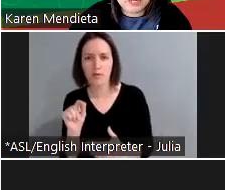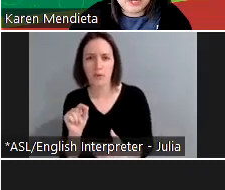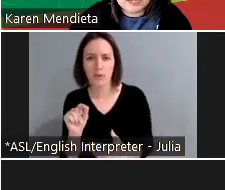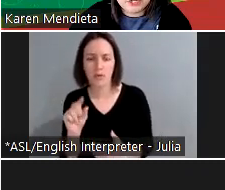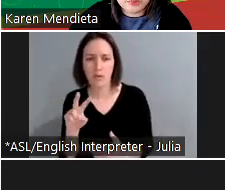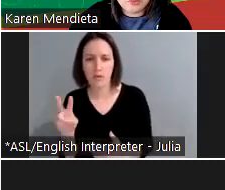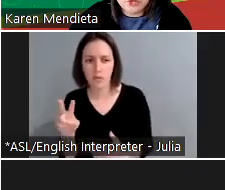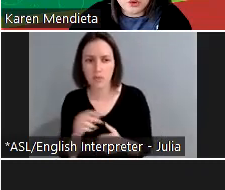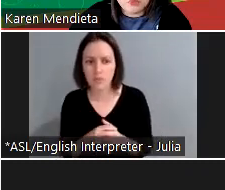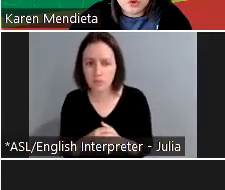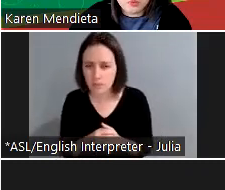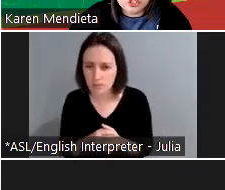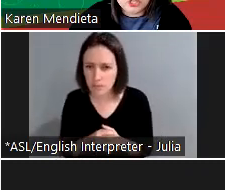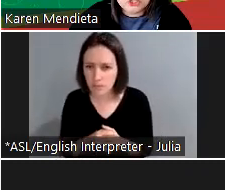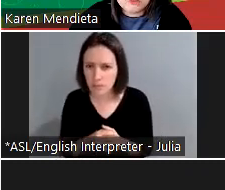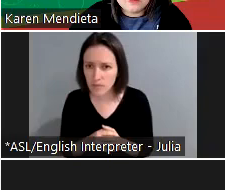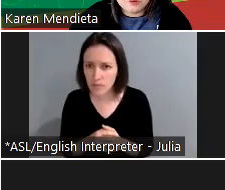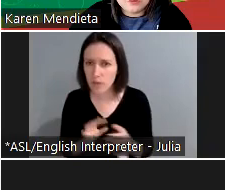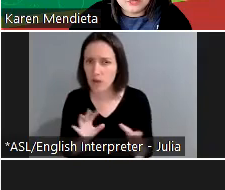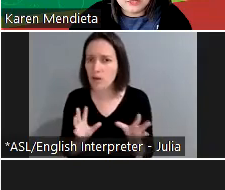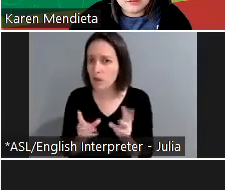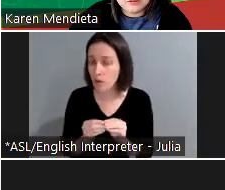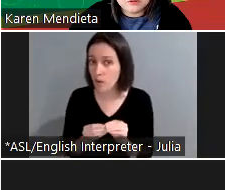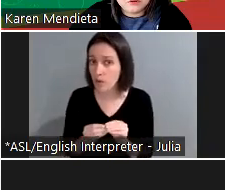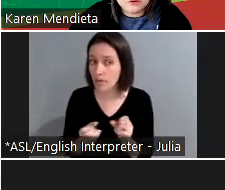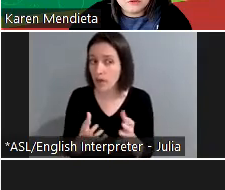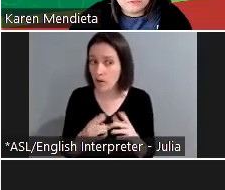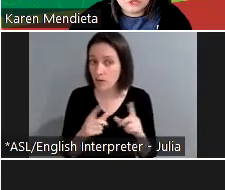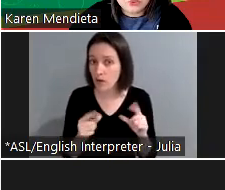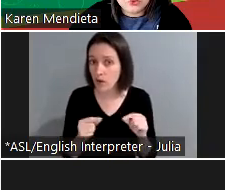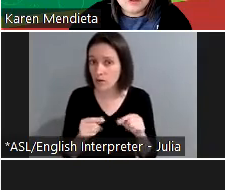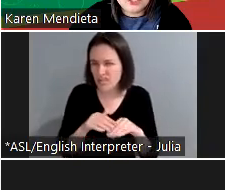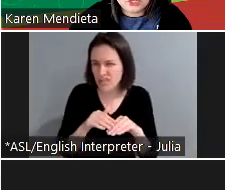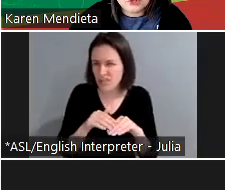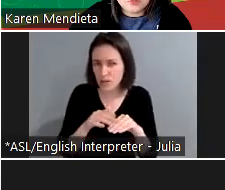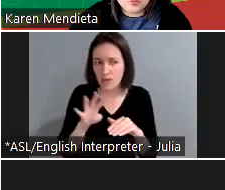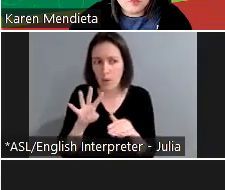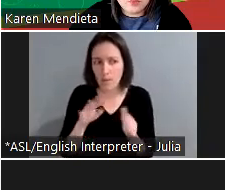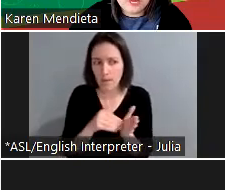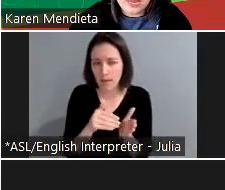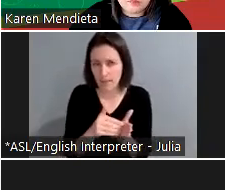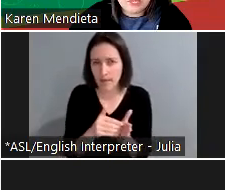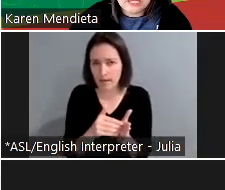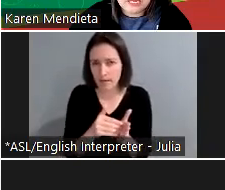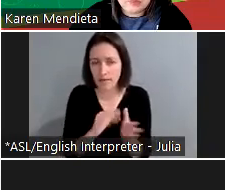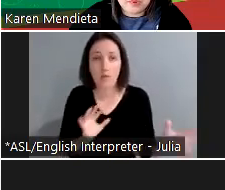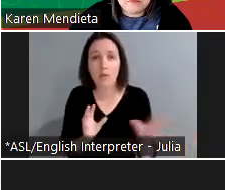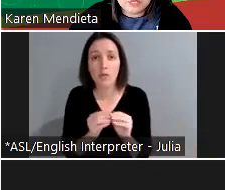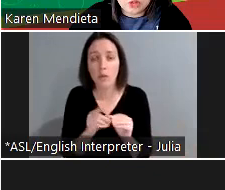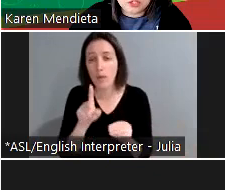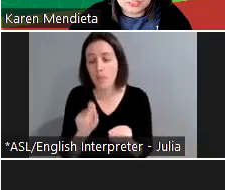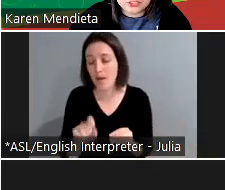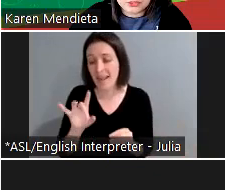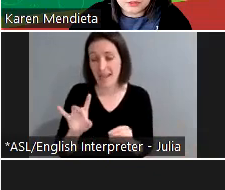for P-EBT 3.0 were just over 4 million, for a total of just over 1.8 billion in